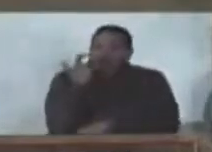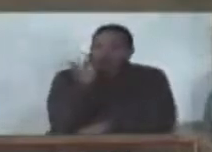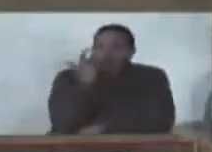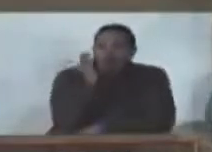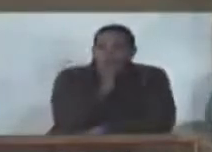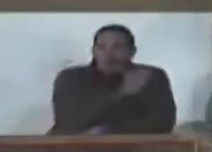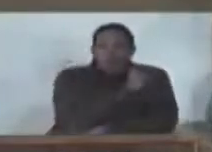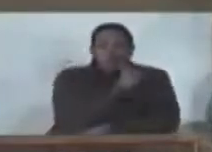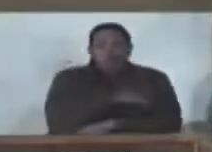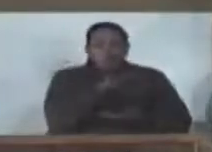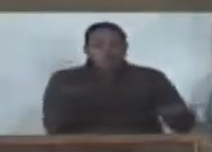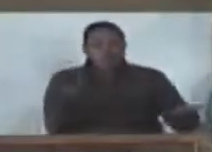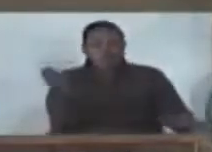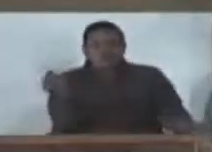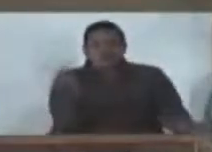our children.